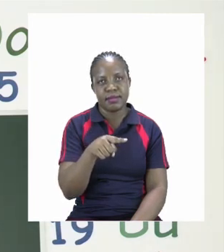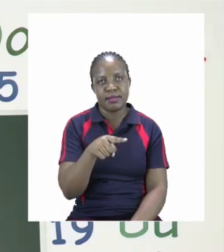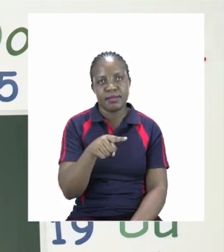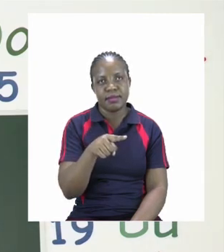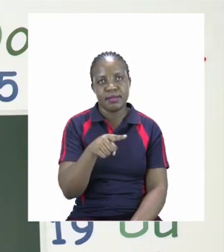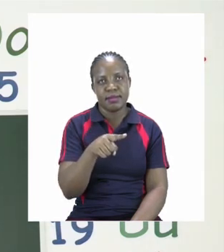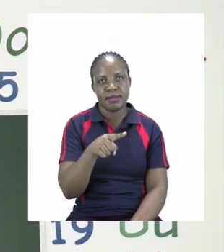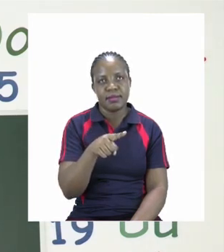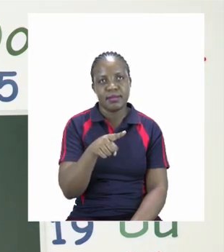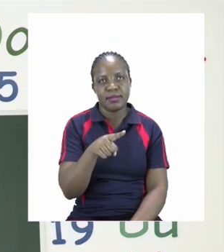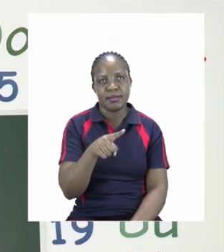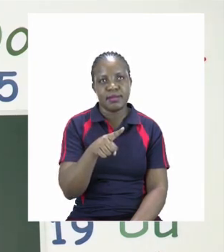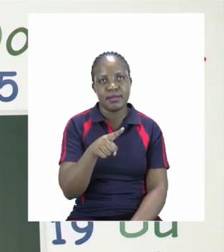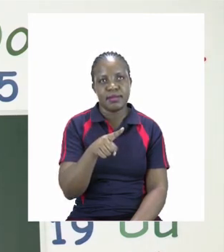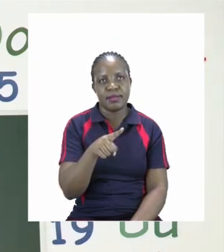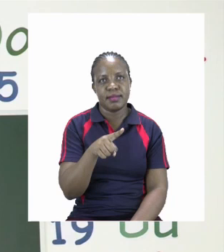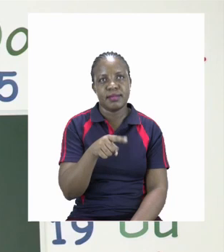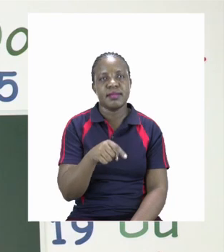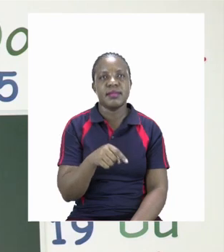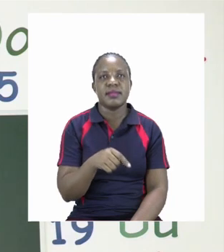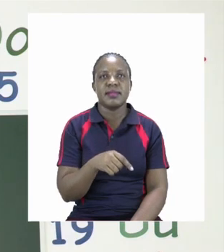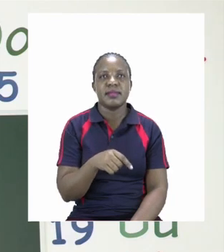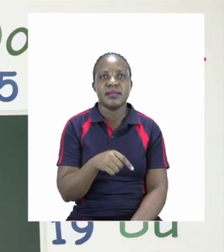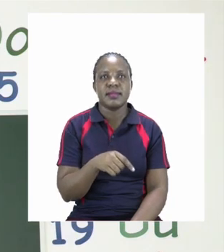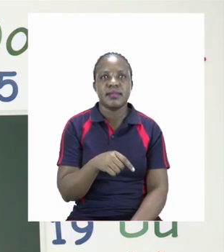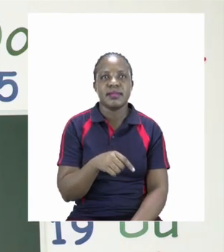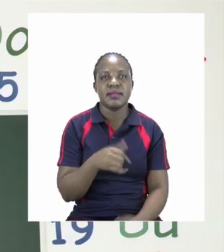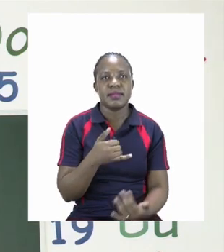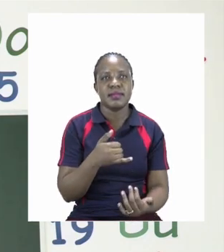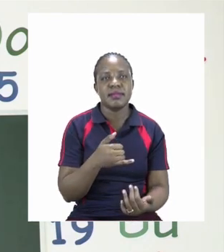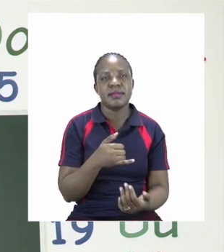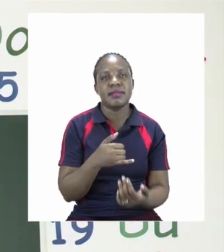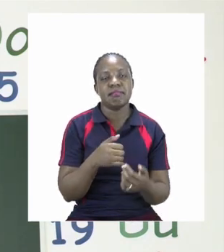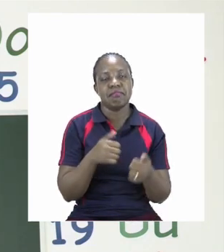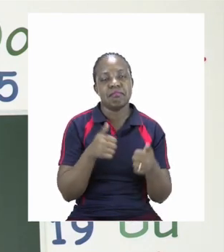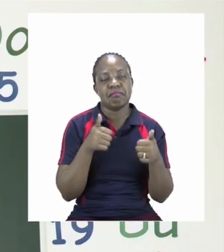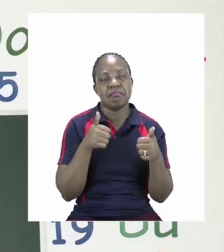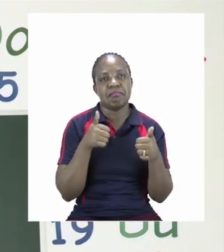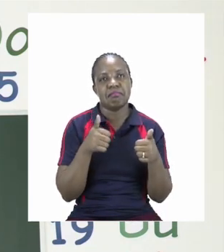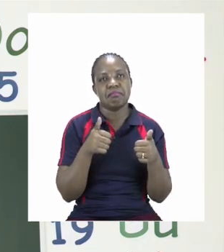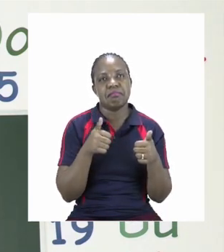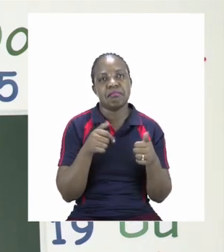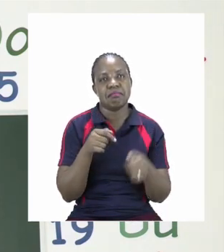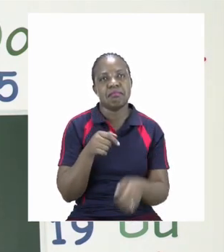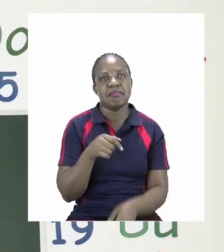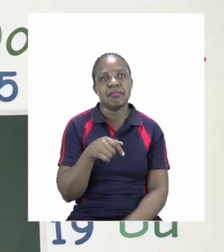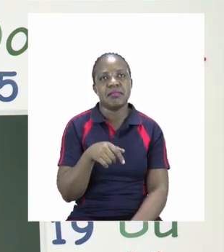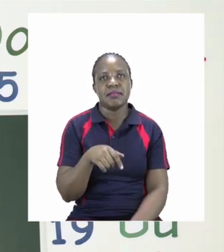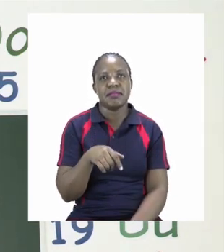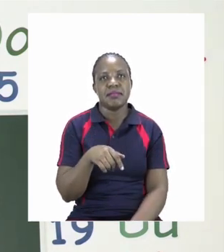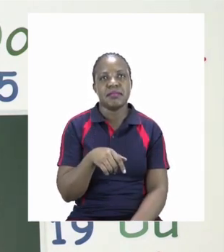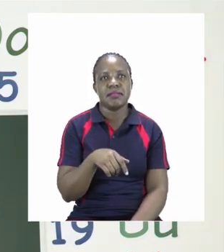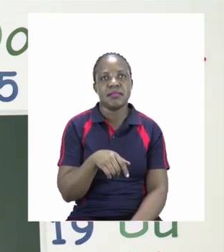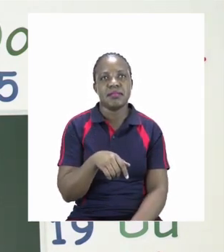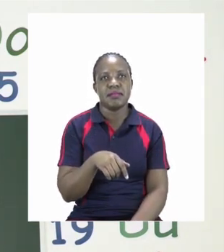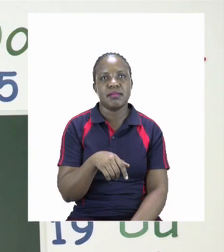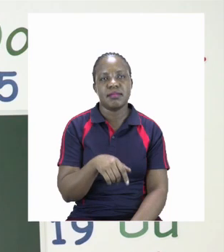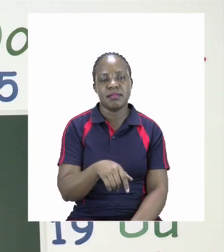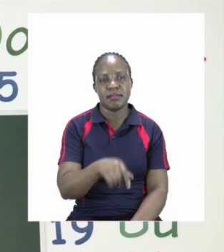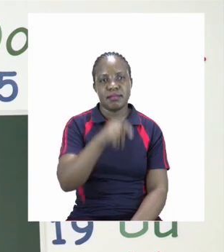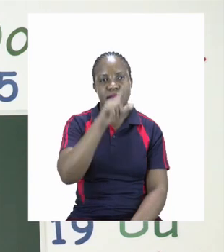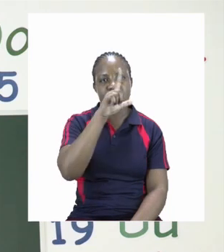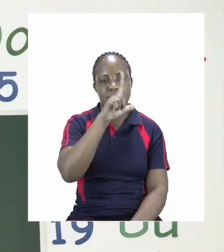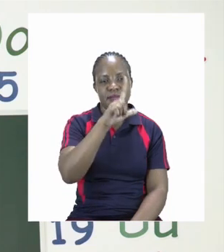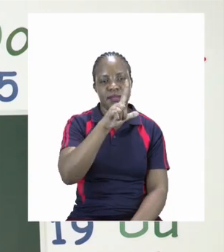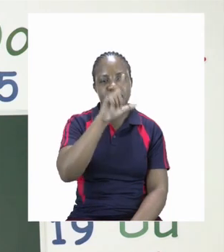we go. Now she is sitting properly. And that is our word